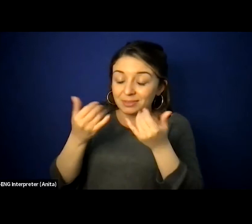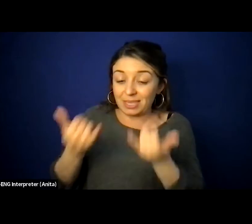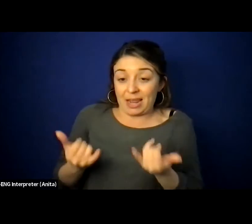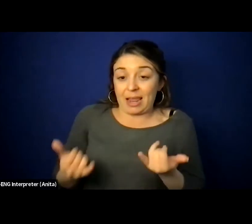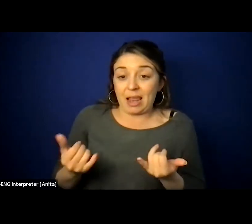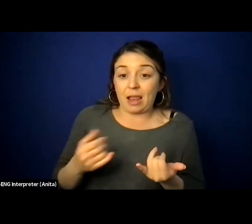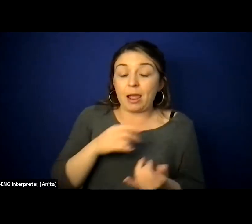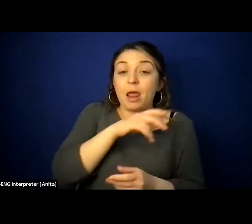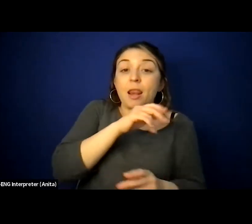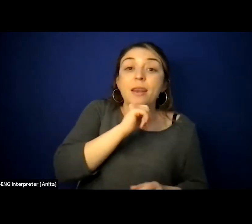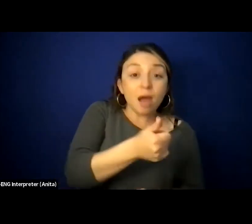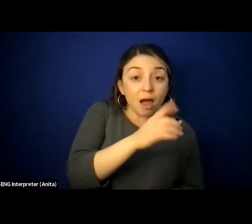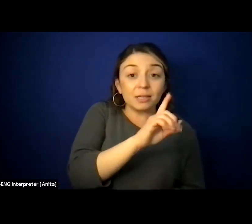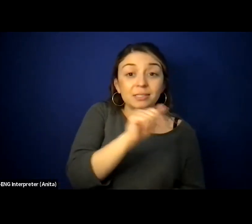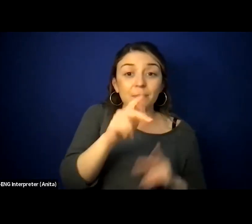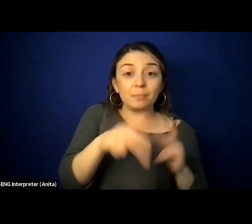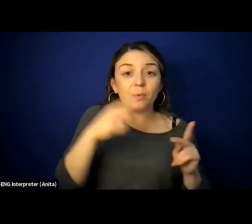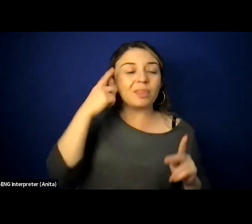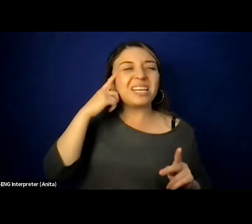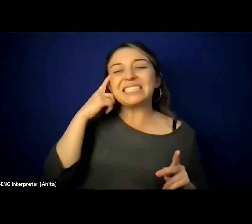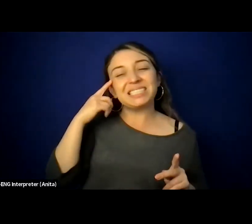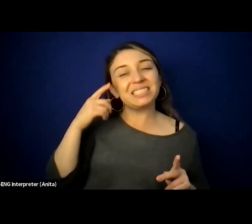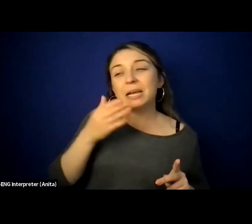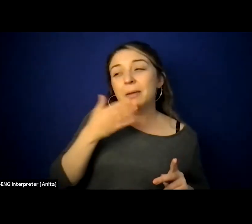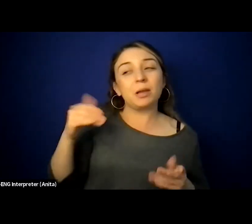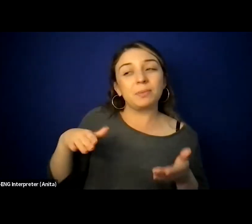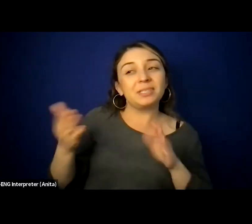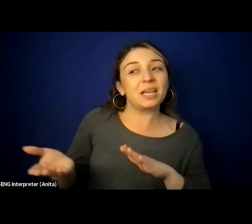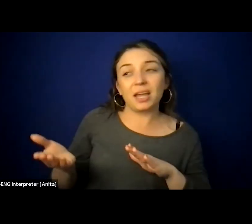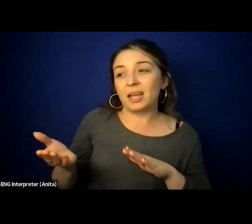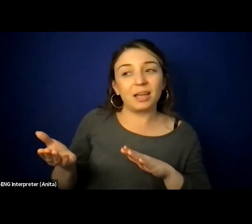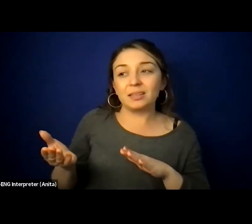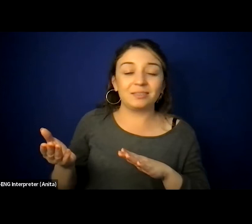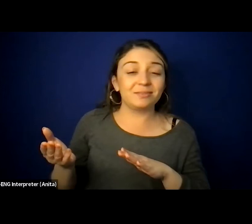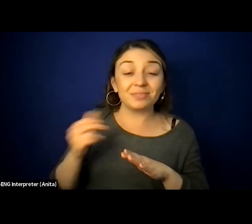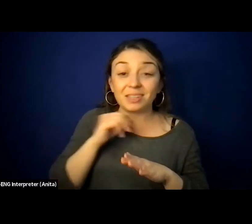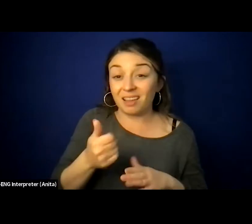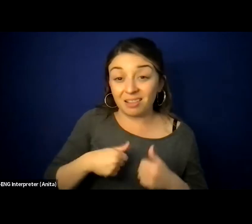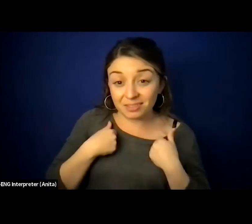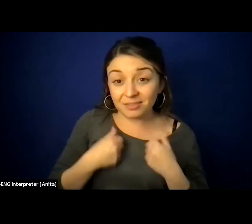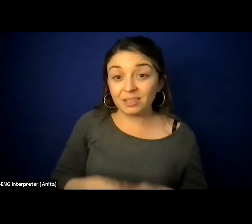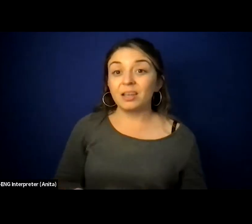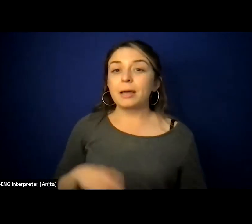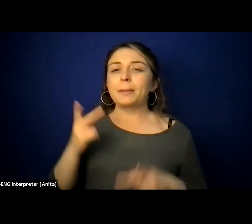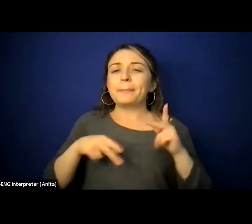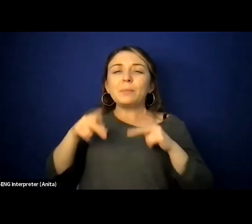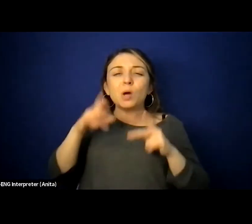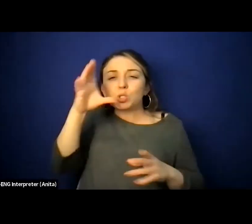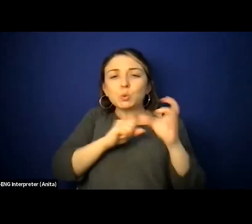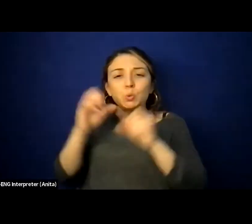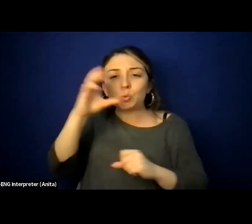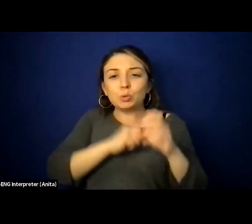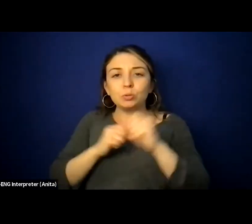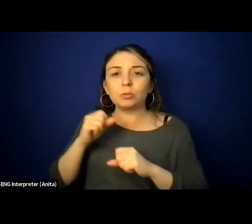people think it's better to be dead than disabled. Good intentions are about presumptions that rob power